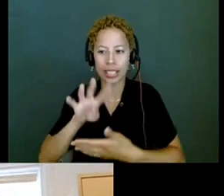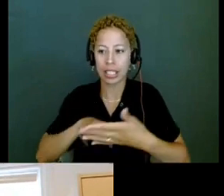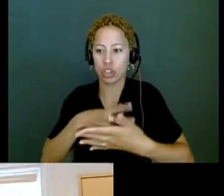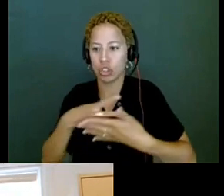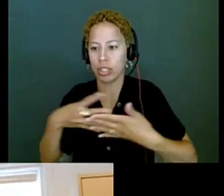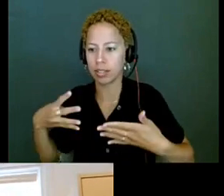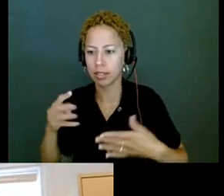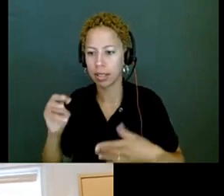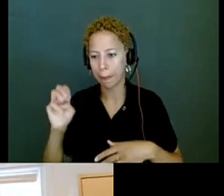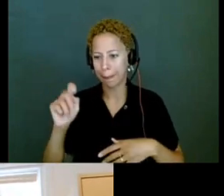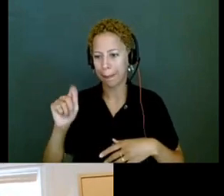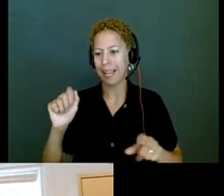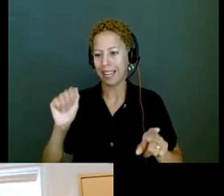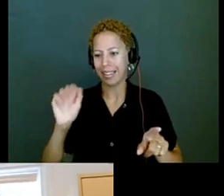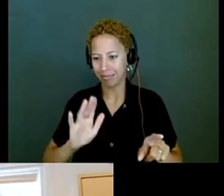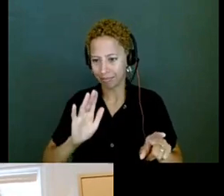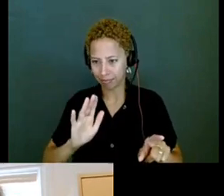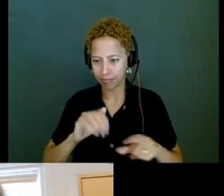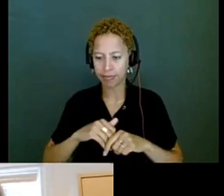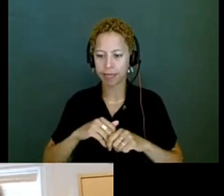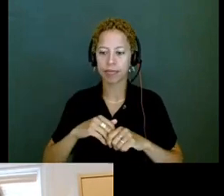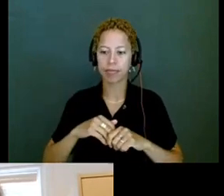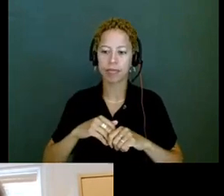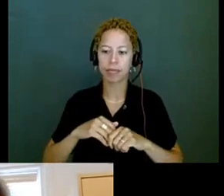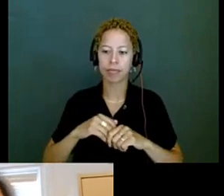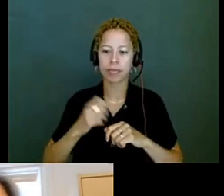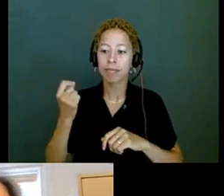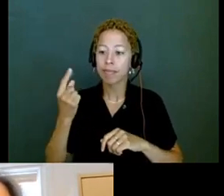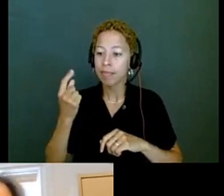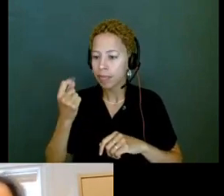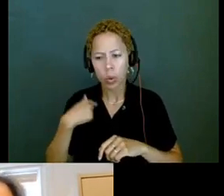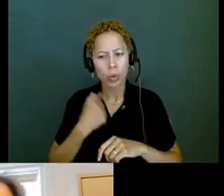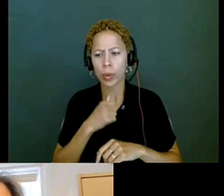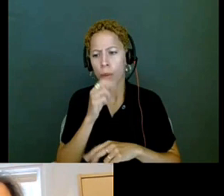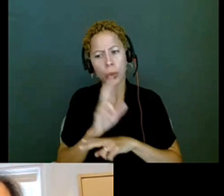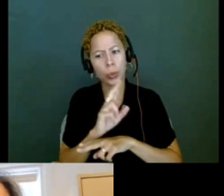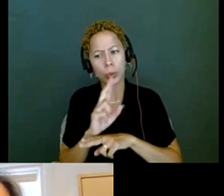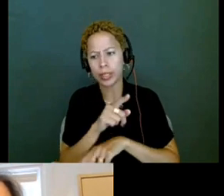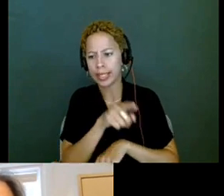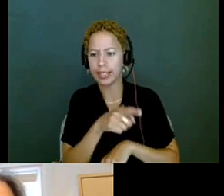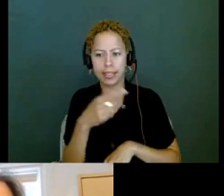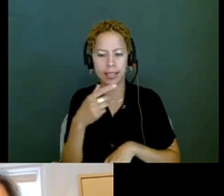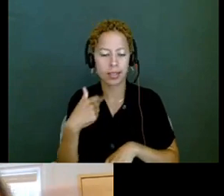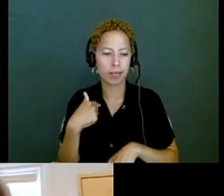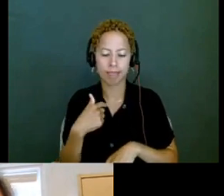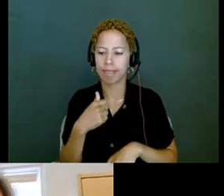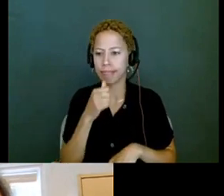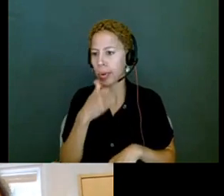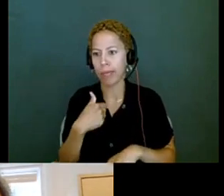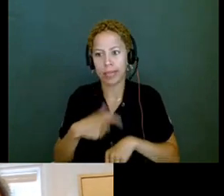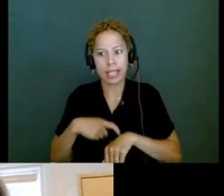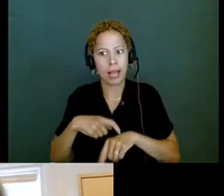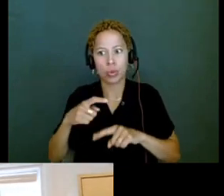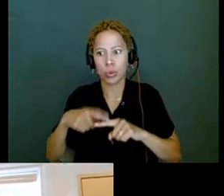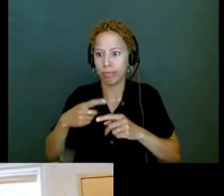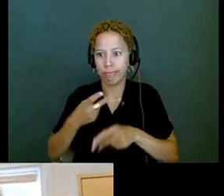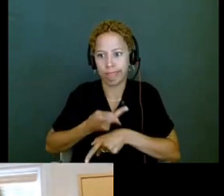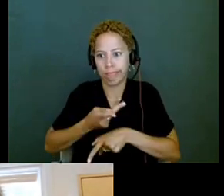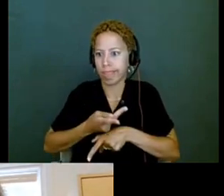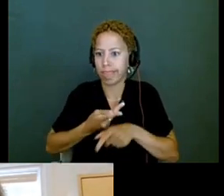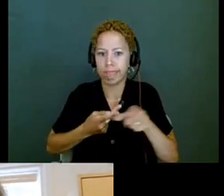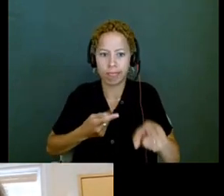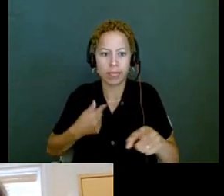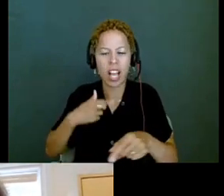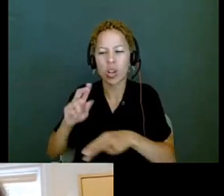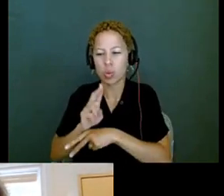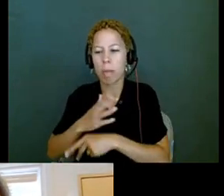We don't use this, again, just because that would take a whole lot of time. I use a manual calendar or my Google Calendar to